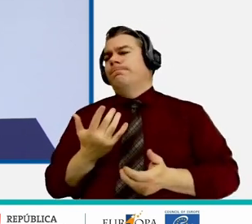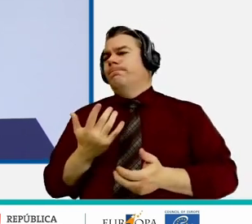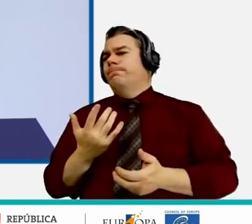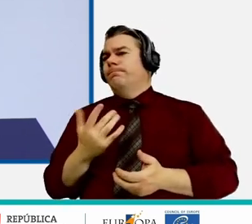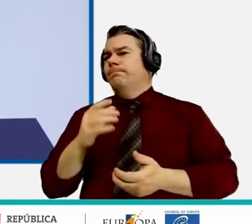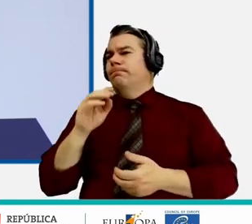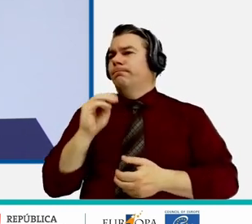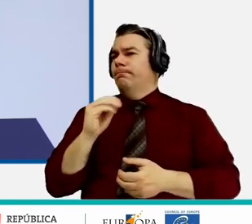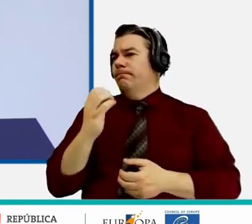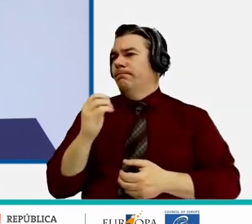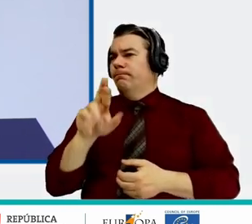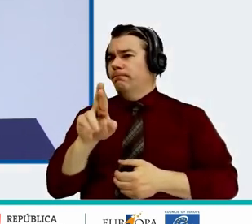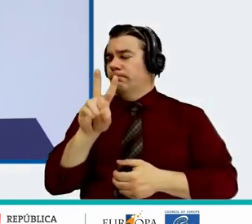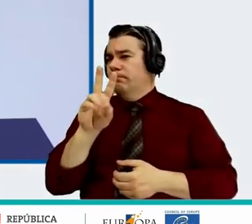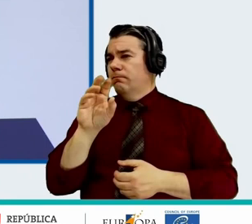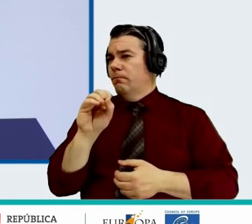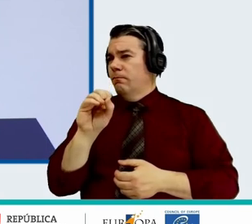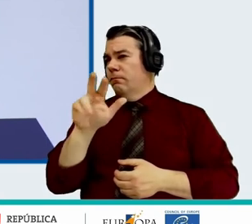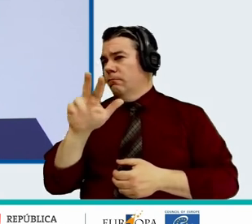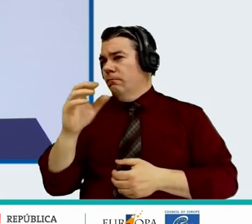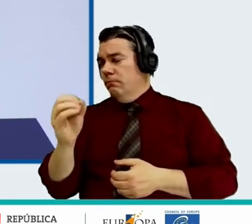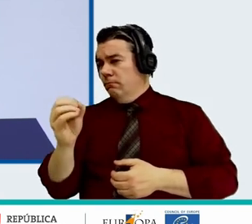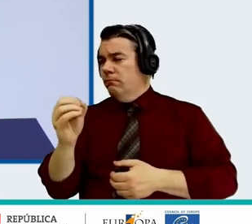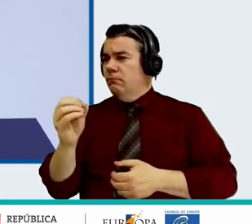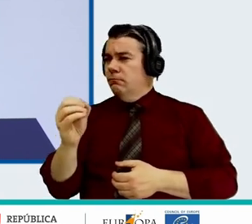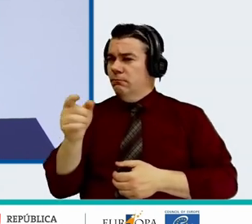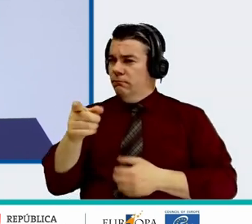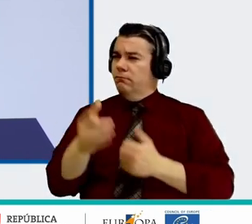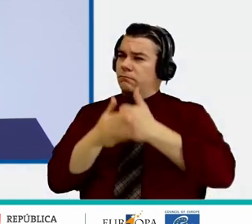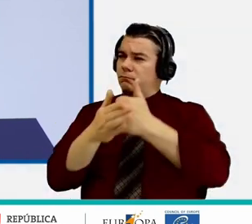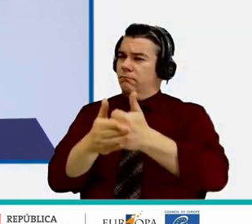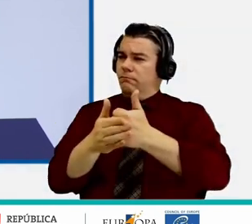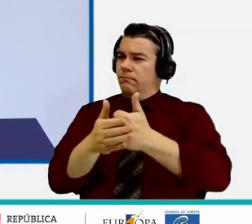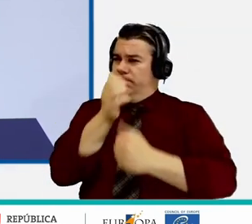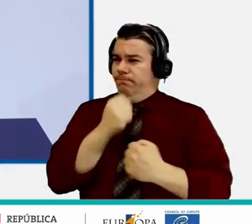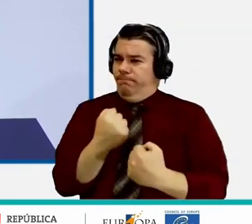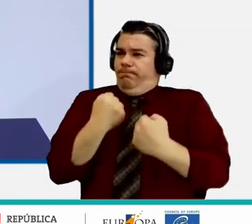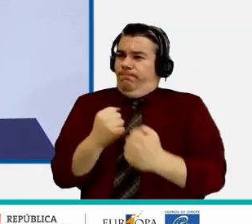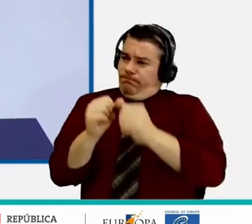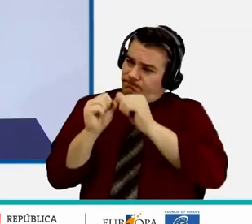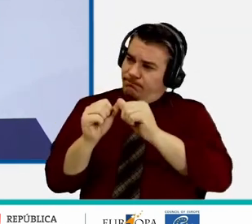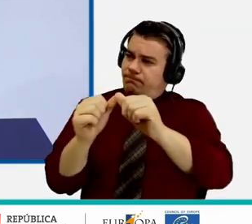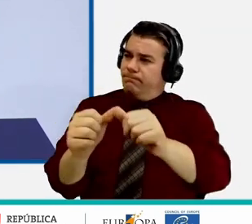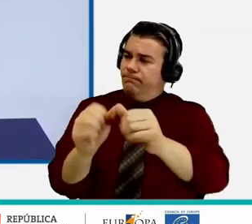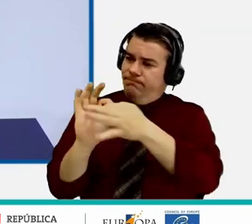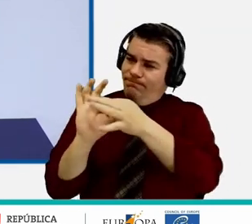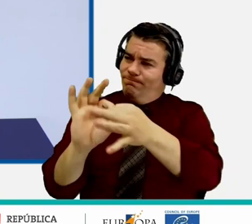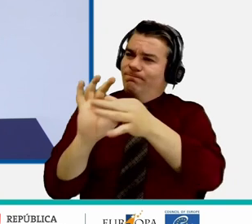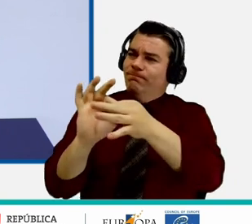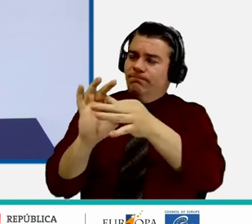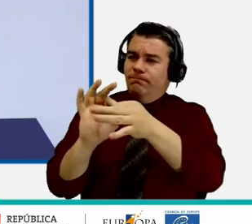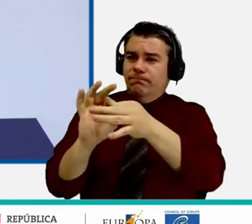MCR 2030 can help strengthen vertical links between local and national